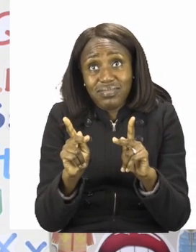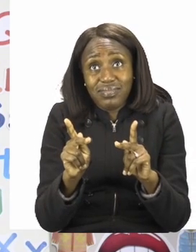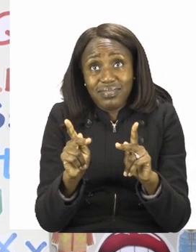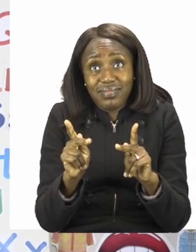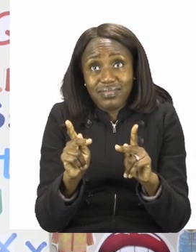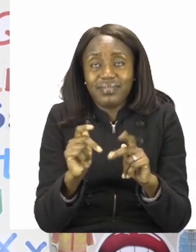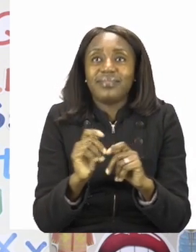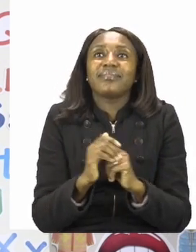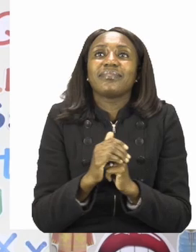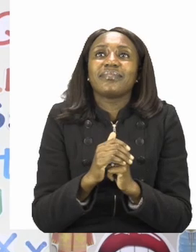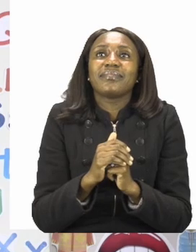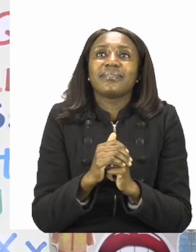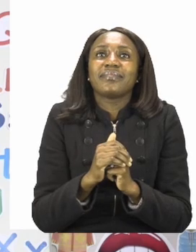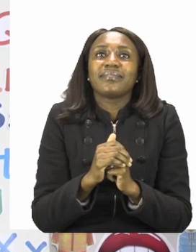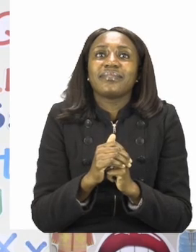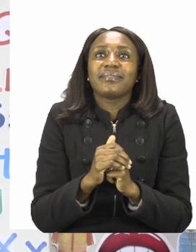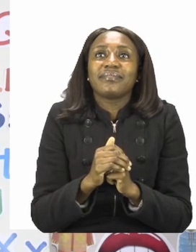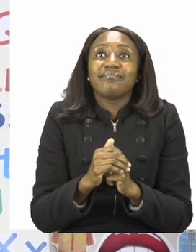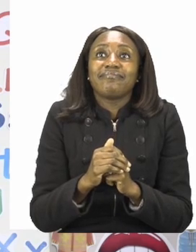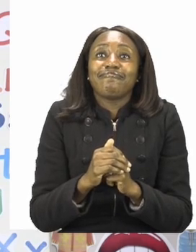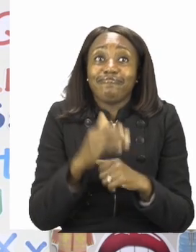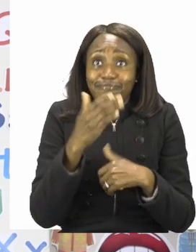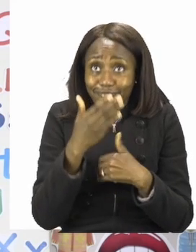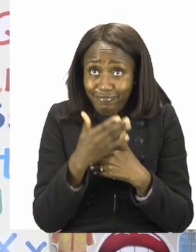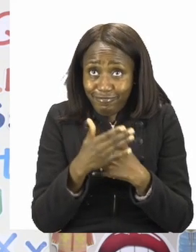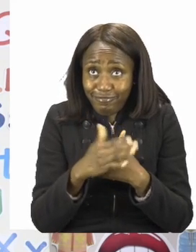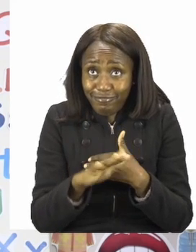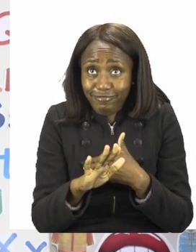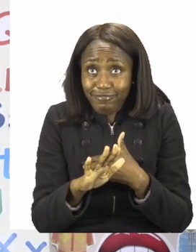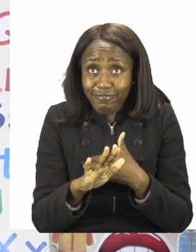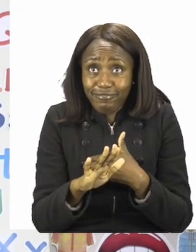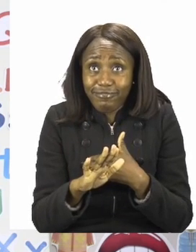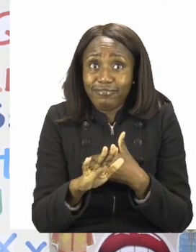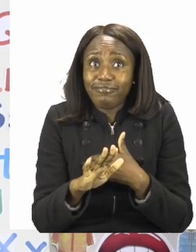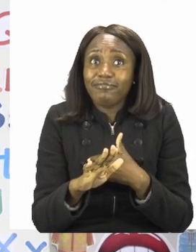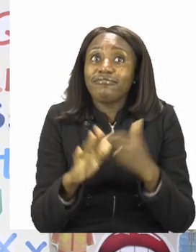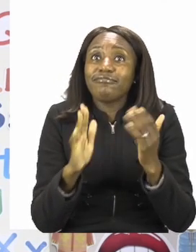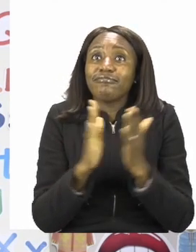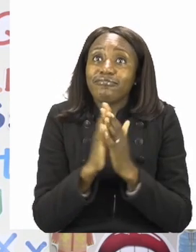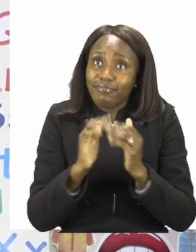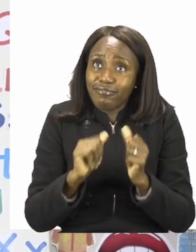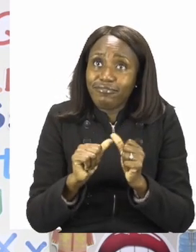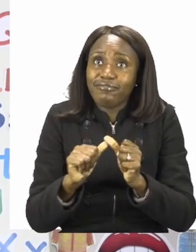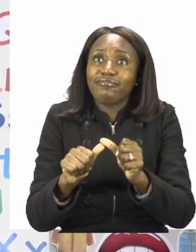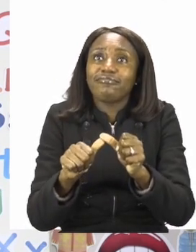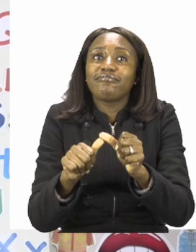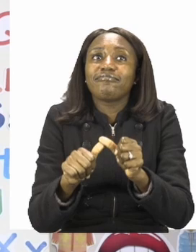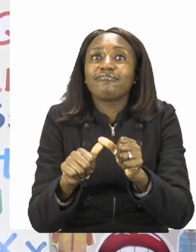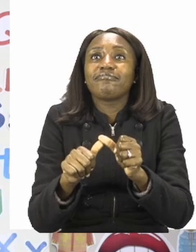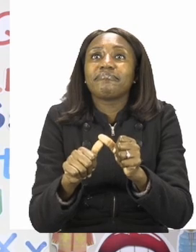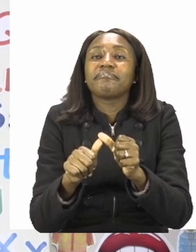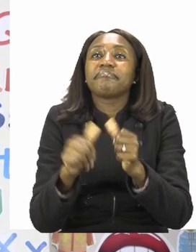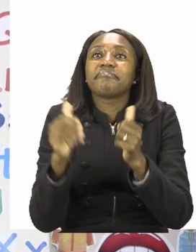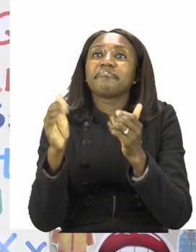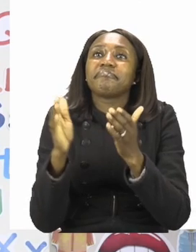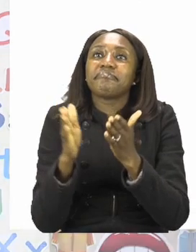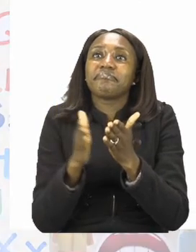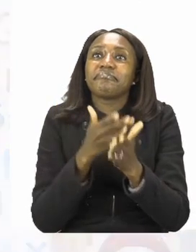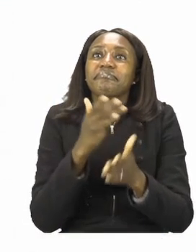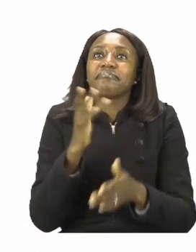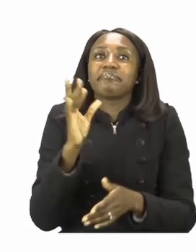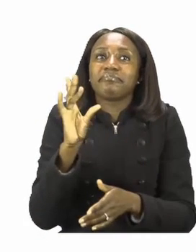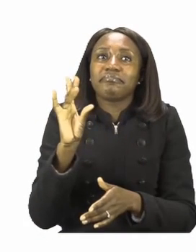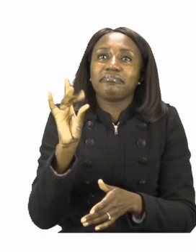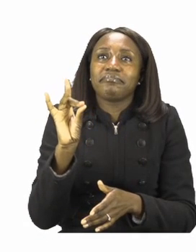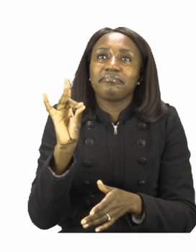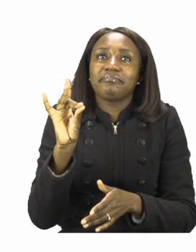not. When you're done with this exercise, my dear friends, you can now move on to the next one on the next page,